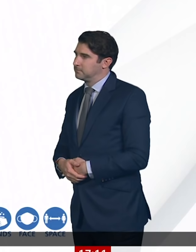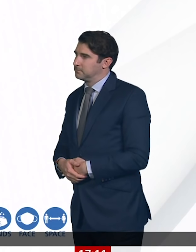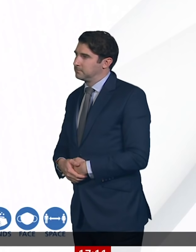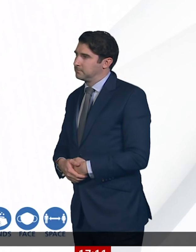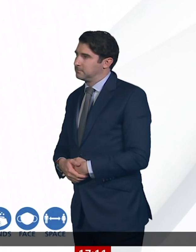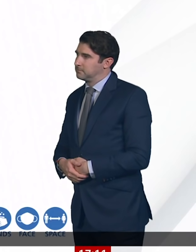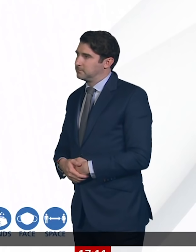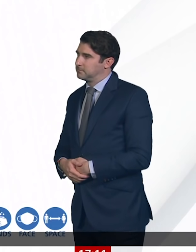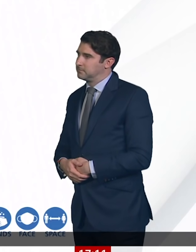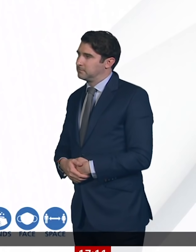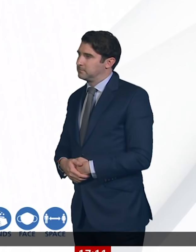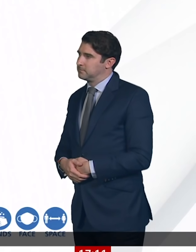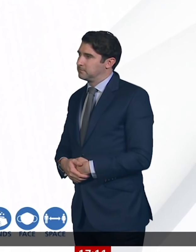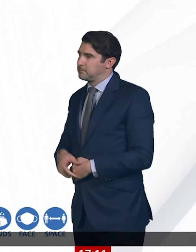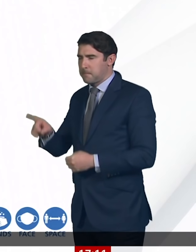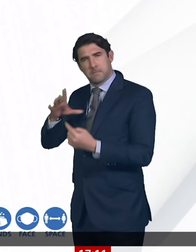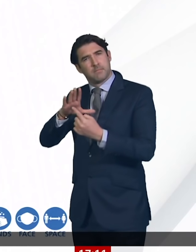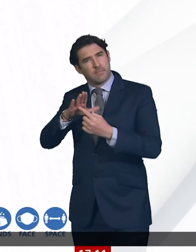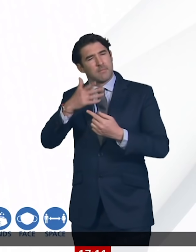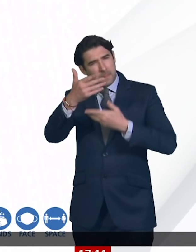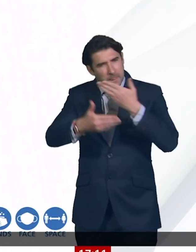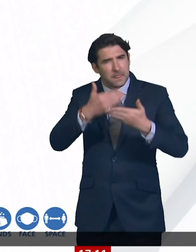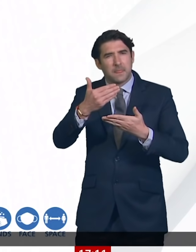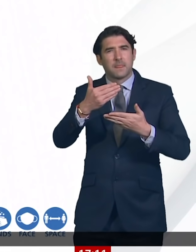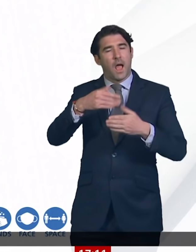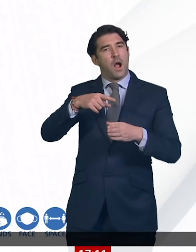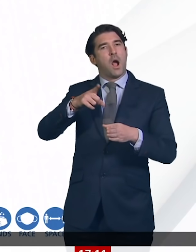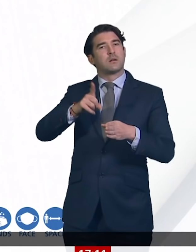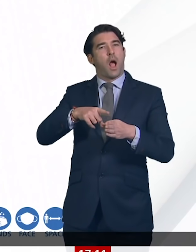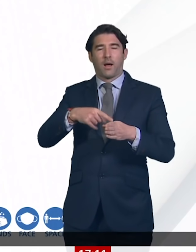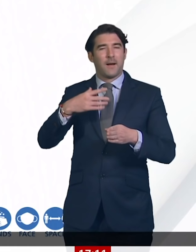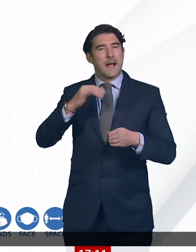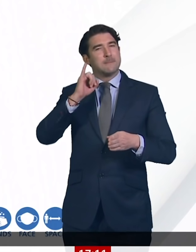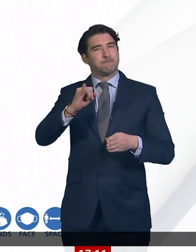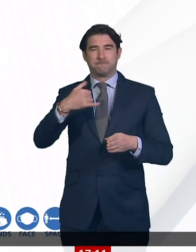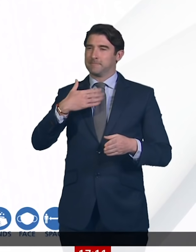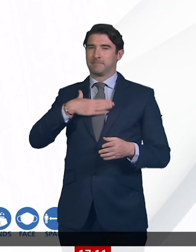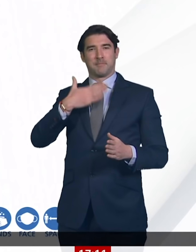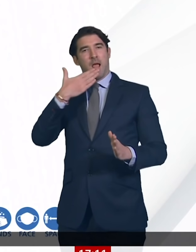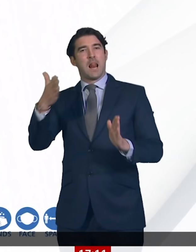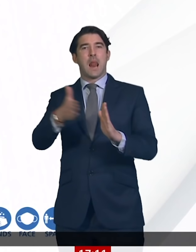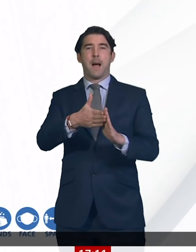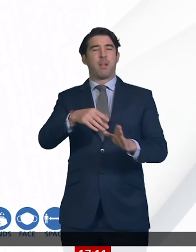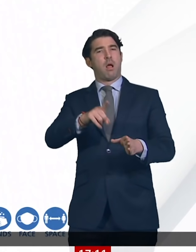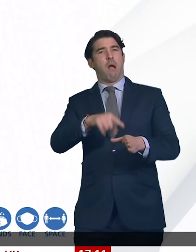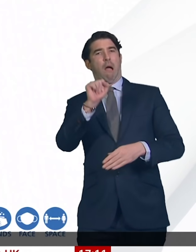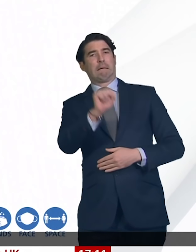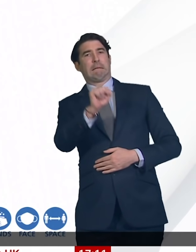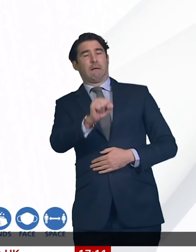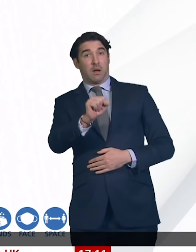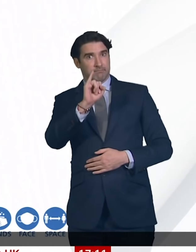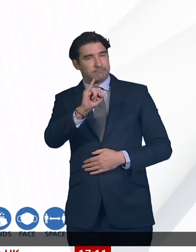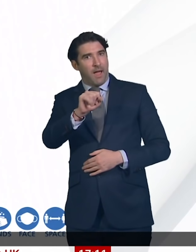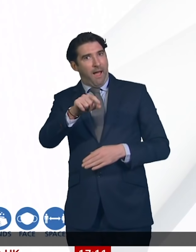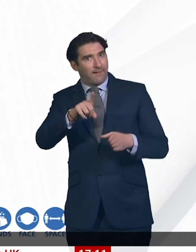age bands, between younger people, children and young adults. And this is just to make the point, in the